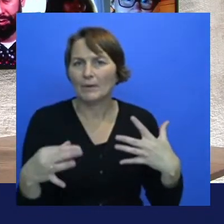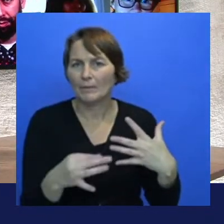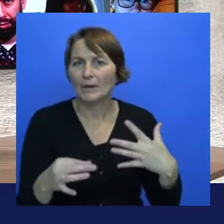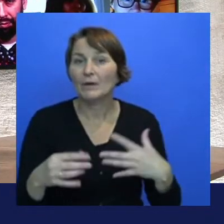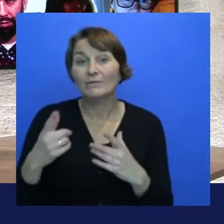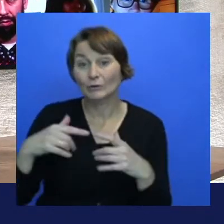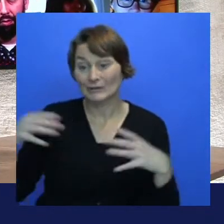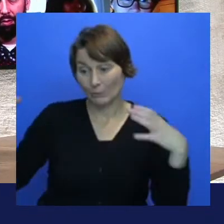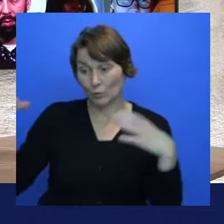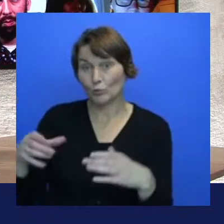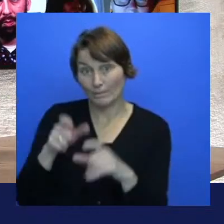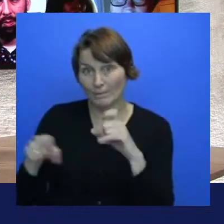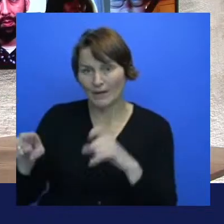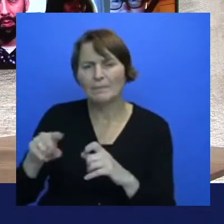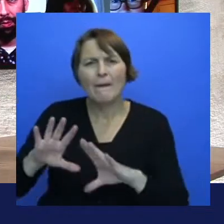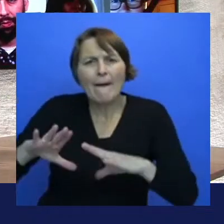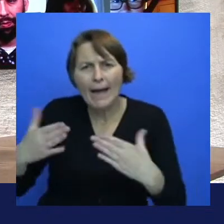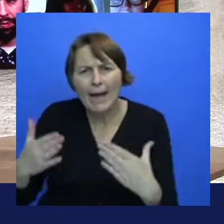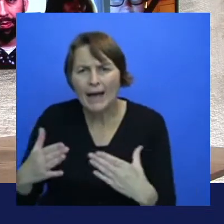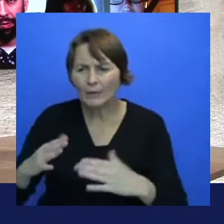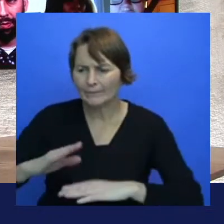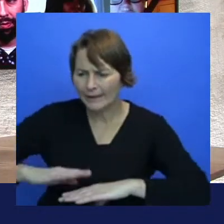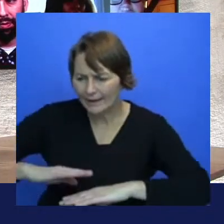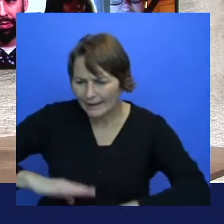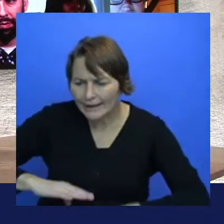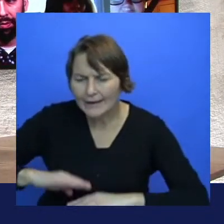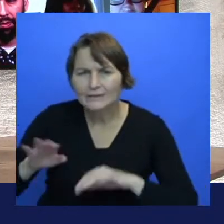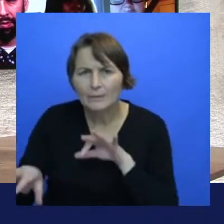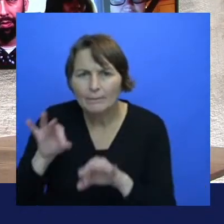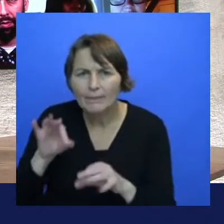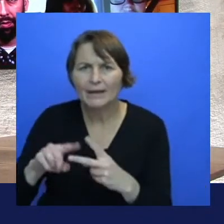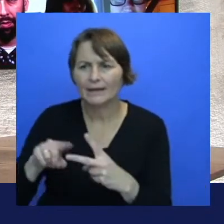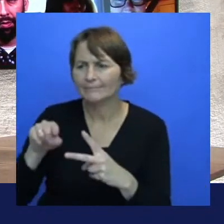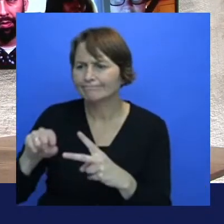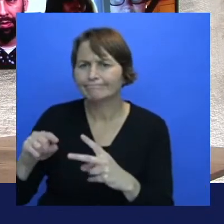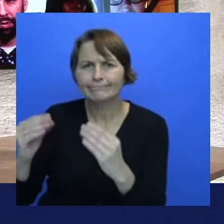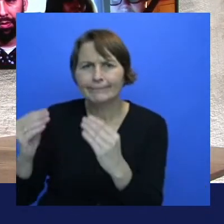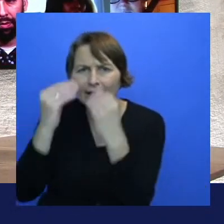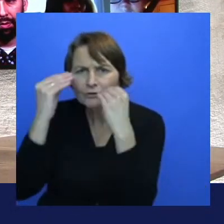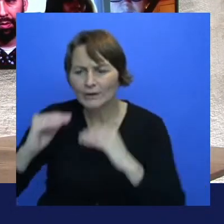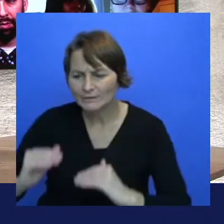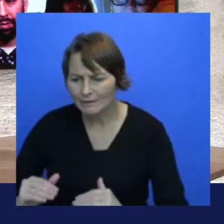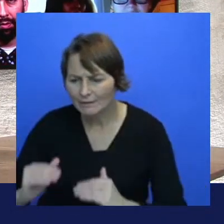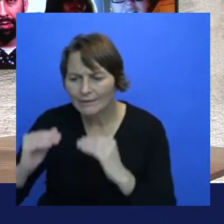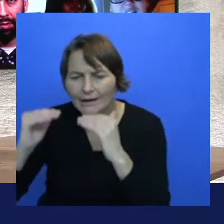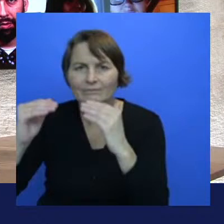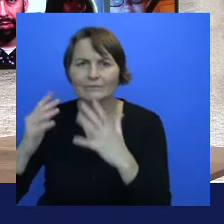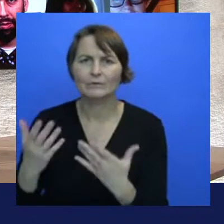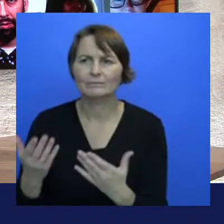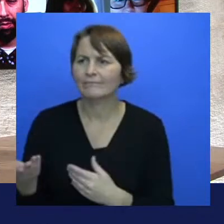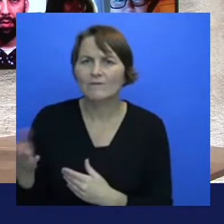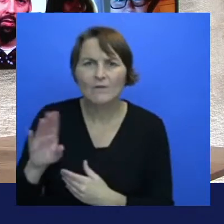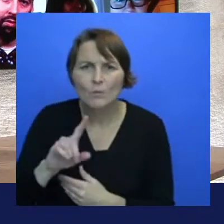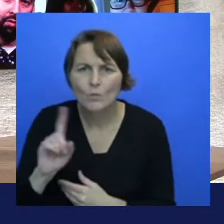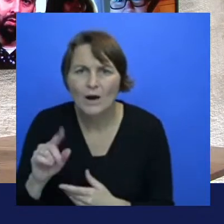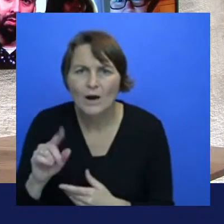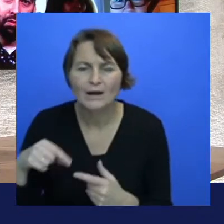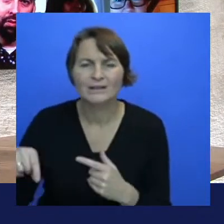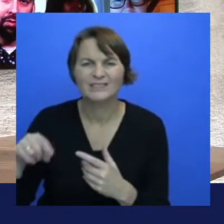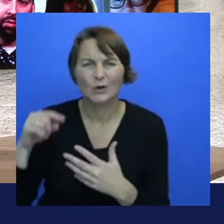gender? What are you doing with education level and those kind of things? Are you setting people behind, for example.